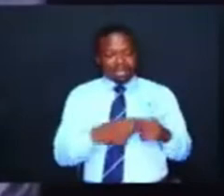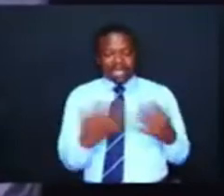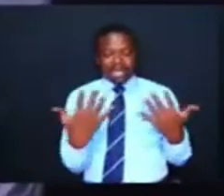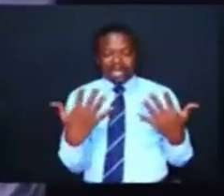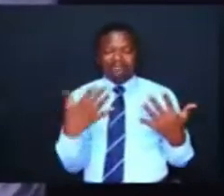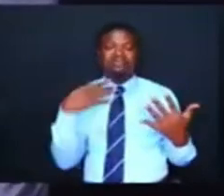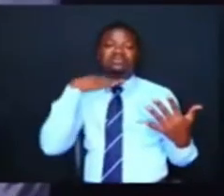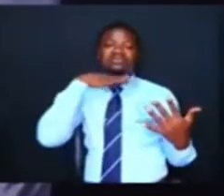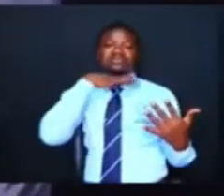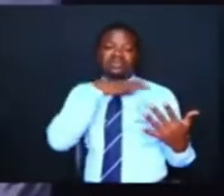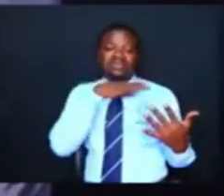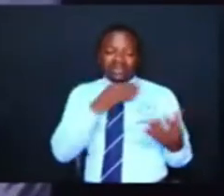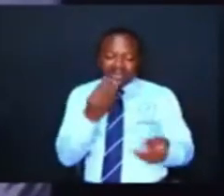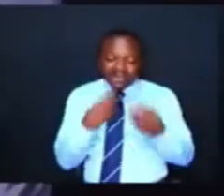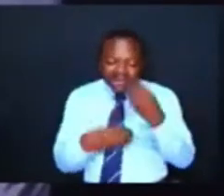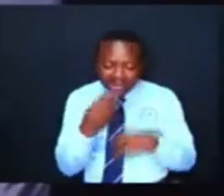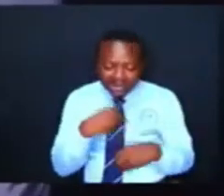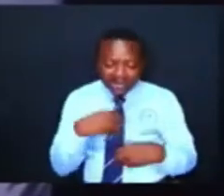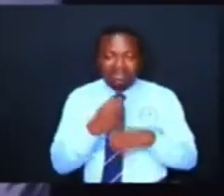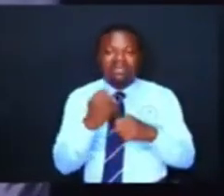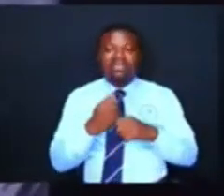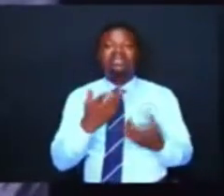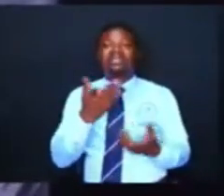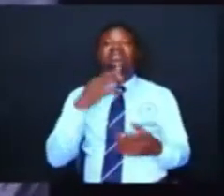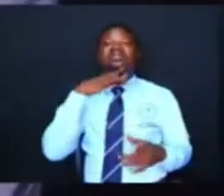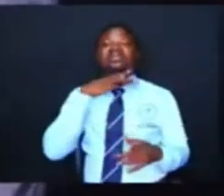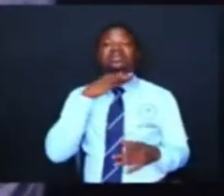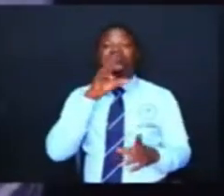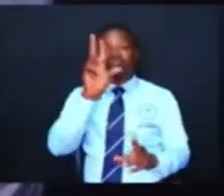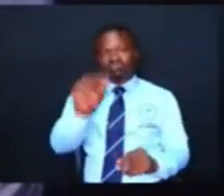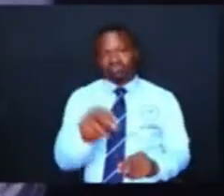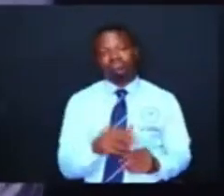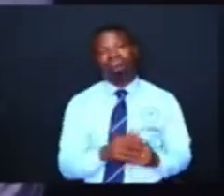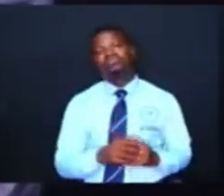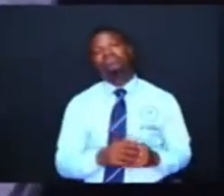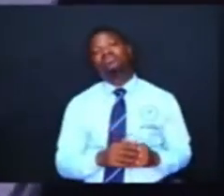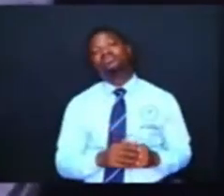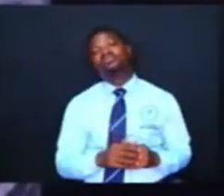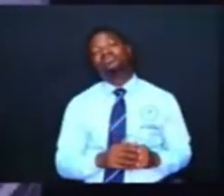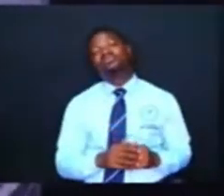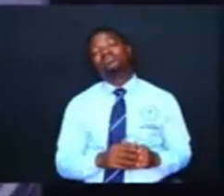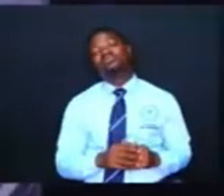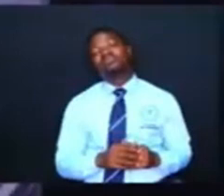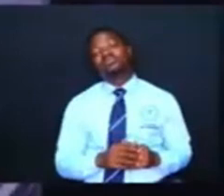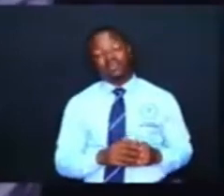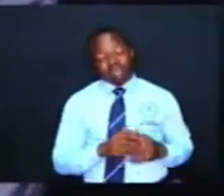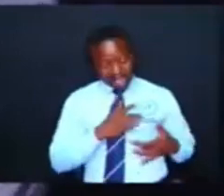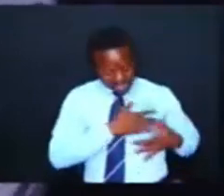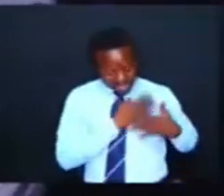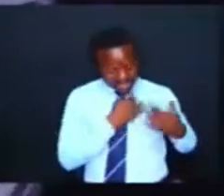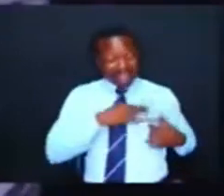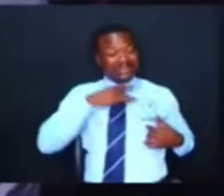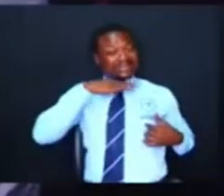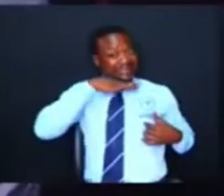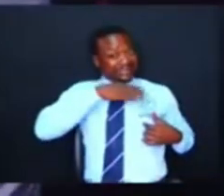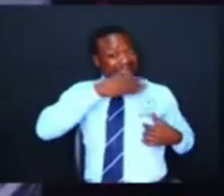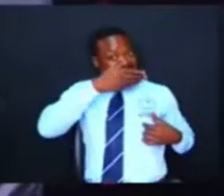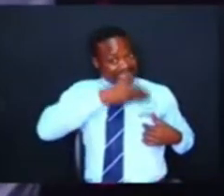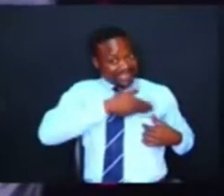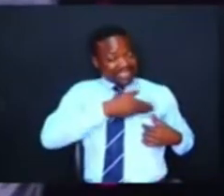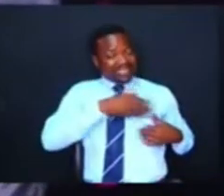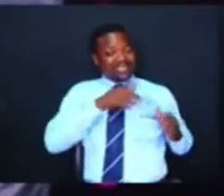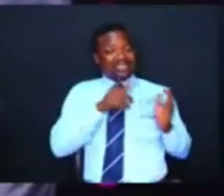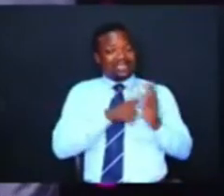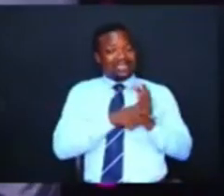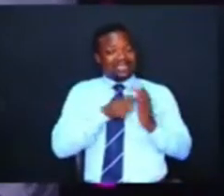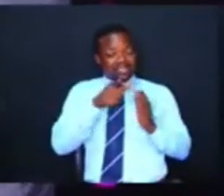hands does not defile them. Esan se ye no ma ifri nipa mu no ene gu nipa ne ho fi nanso wudi dia wan hro nsa de